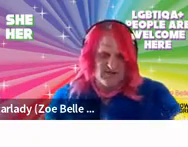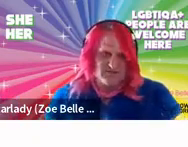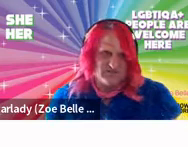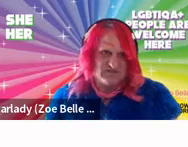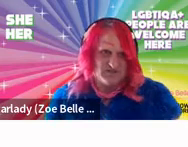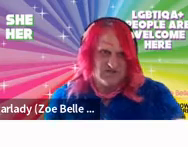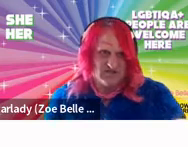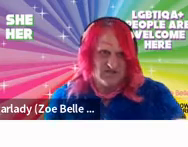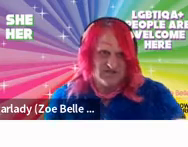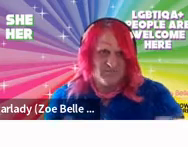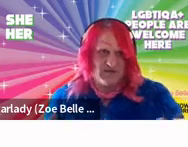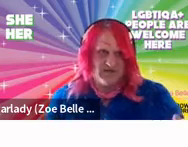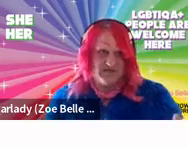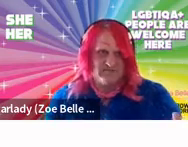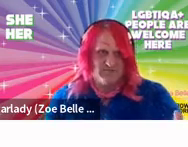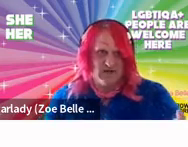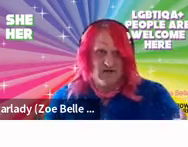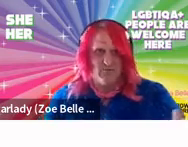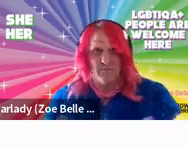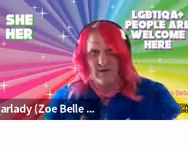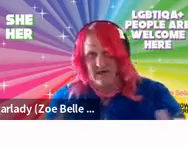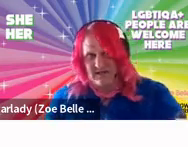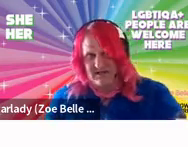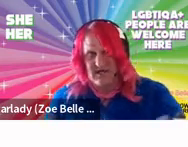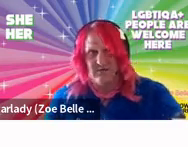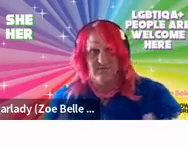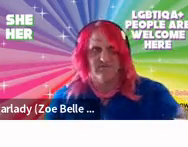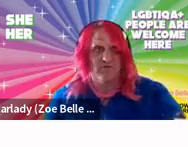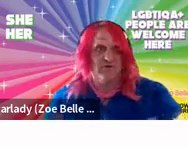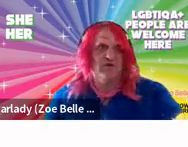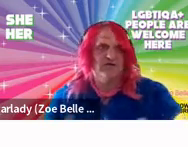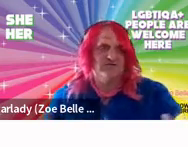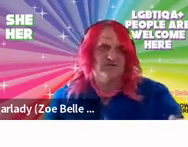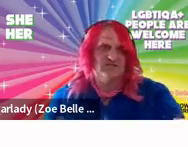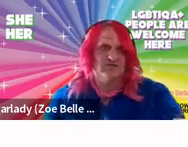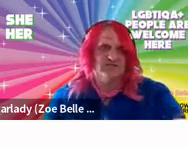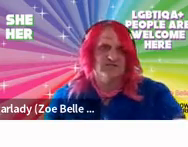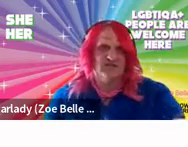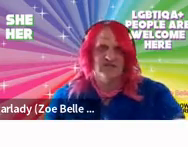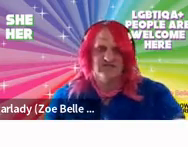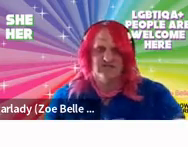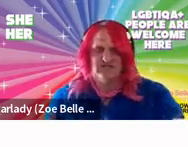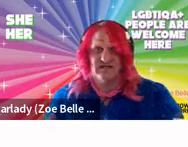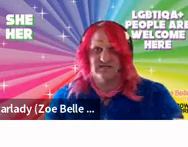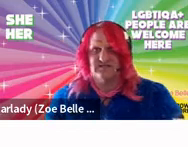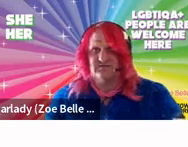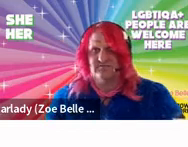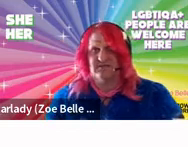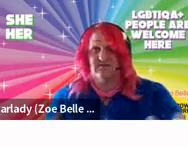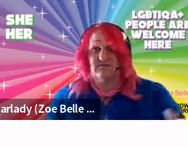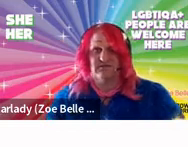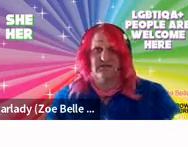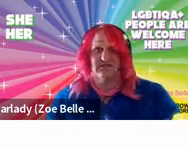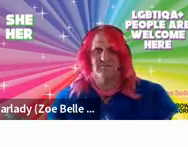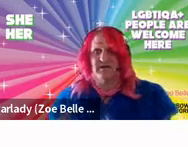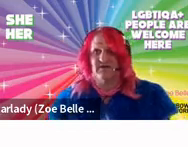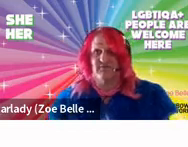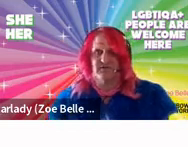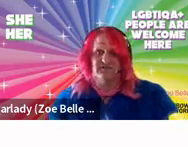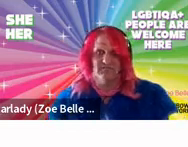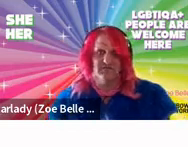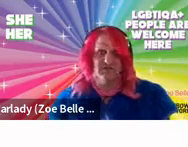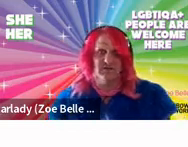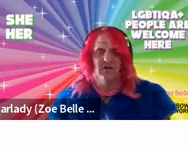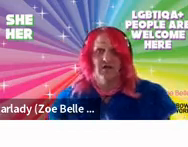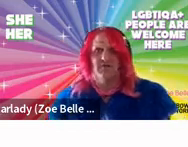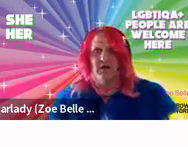much of transmisogyny is I guess, comes from cis-normativity and cis-sexism. So that's the